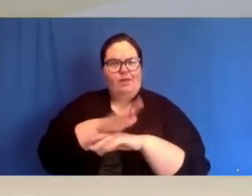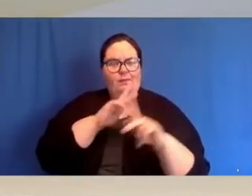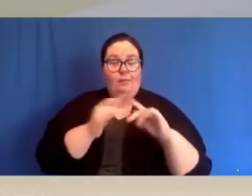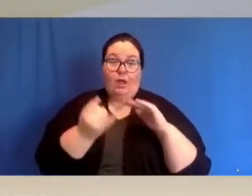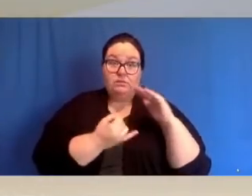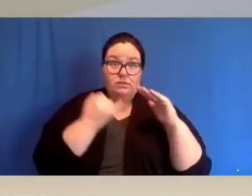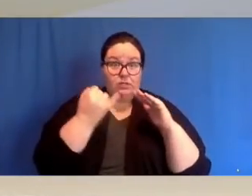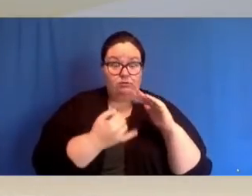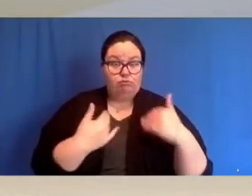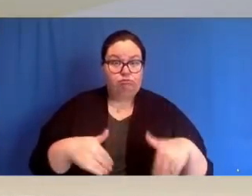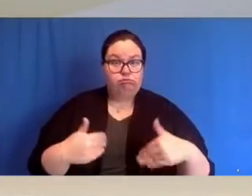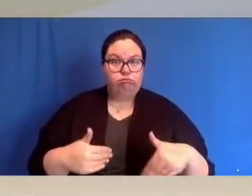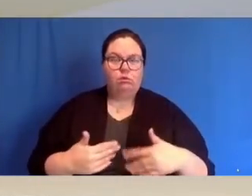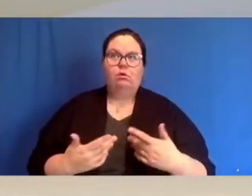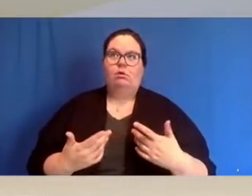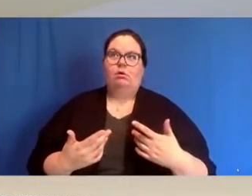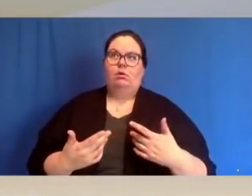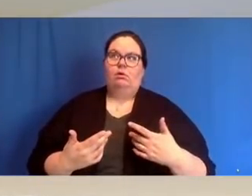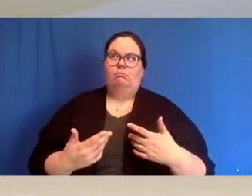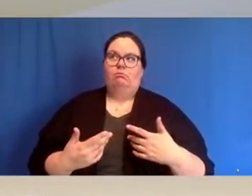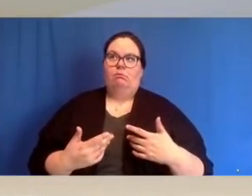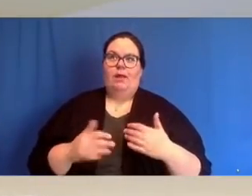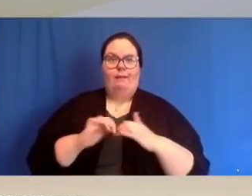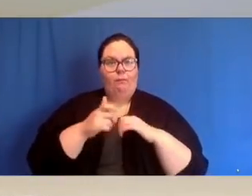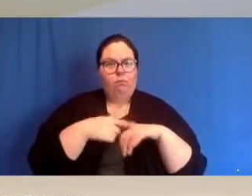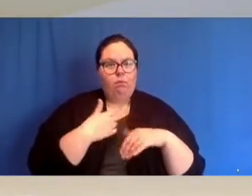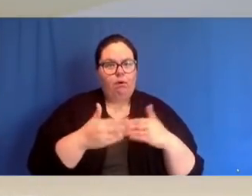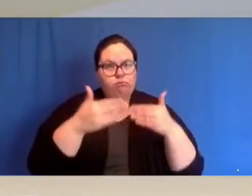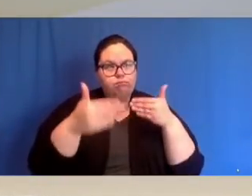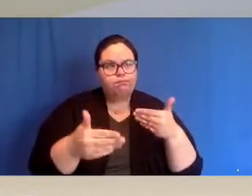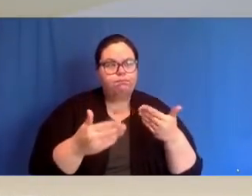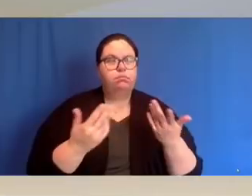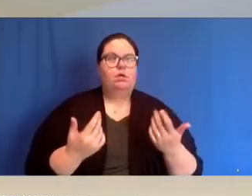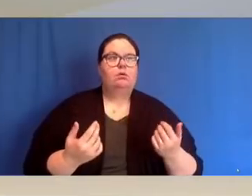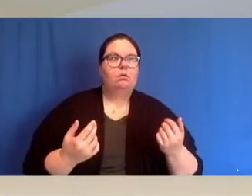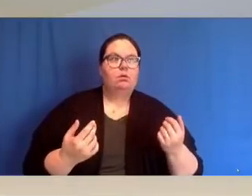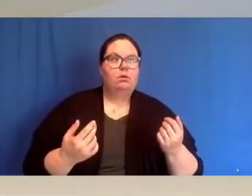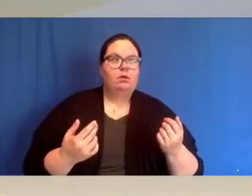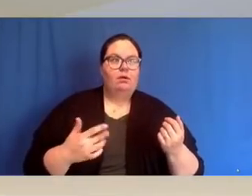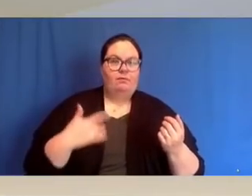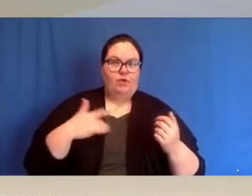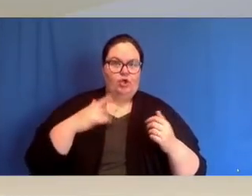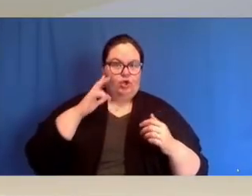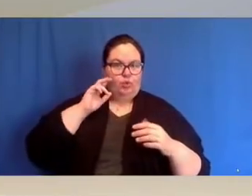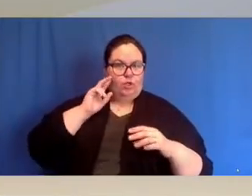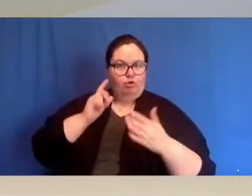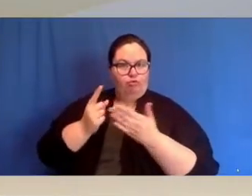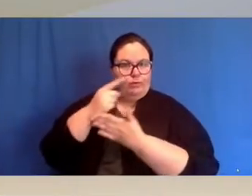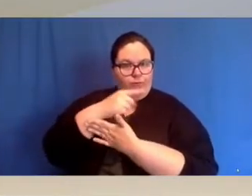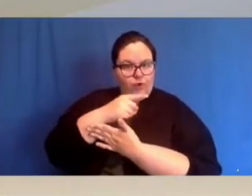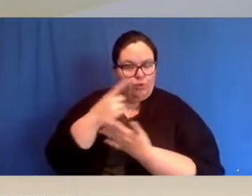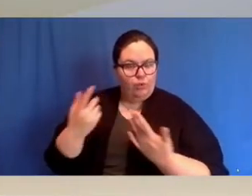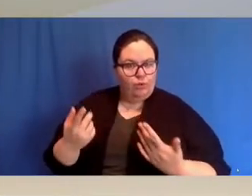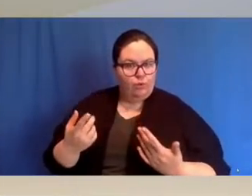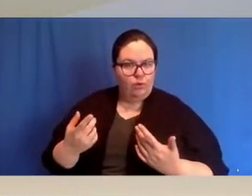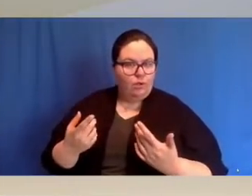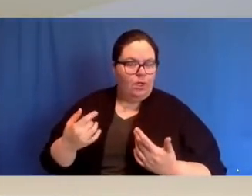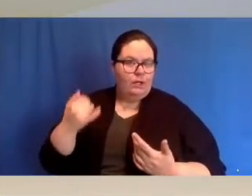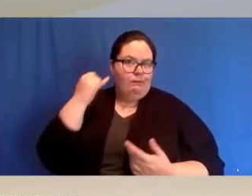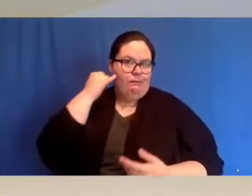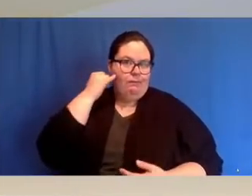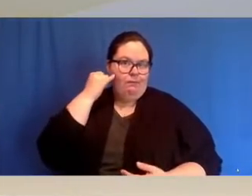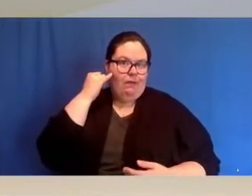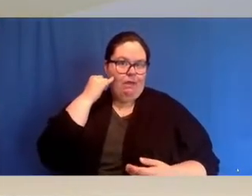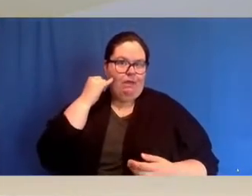isolation and the periods of isolation. Will you fairly shortly be revisiting that? Because if it turns out that